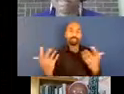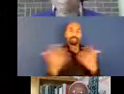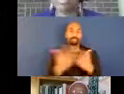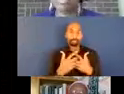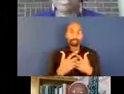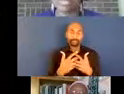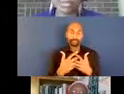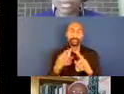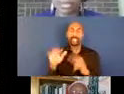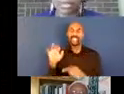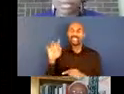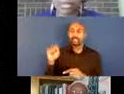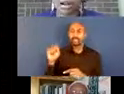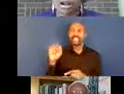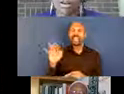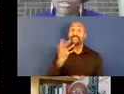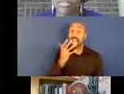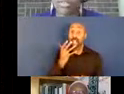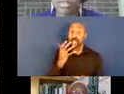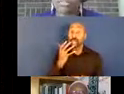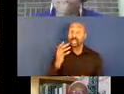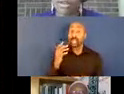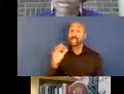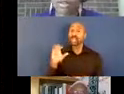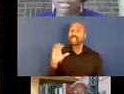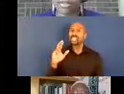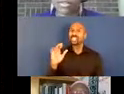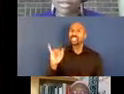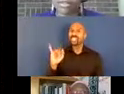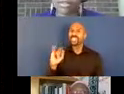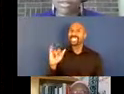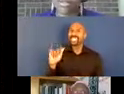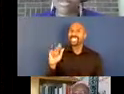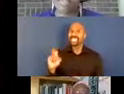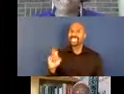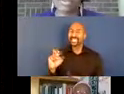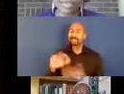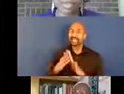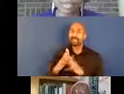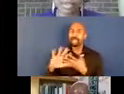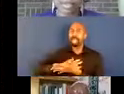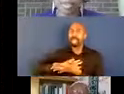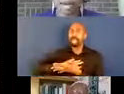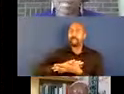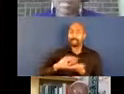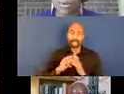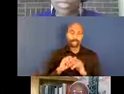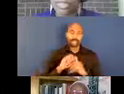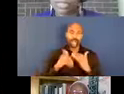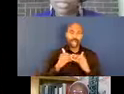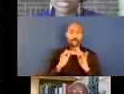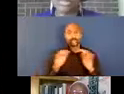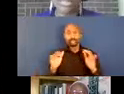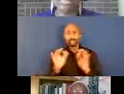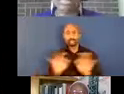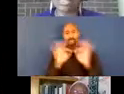color critique is obscured. All differences matter under this view. Yet diversity in the policy world still